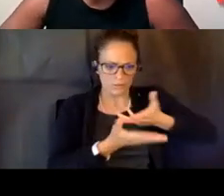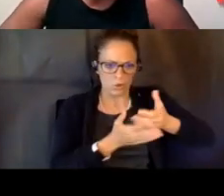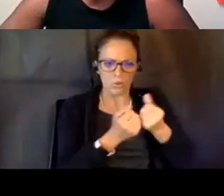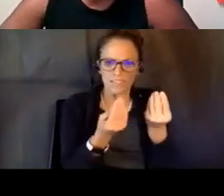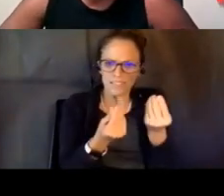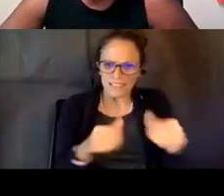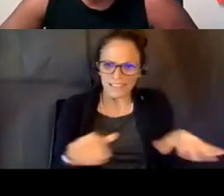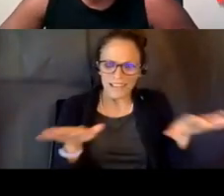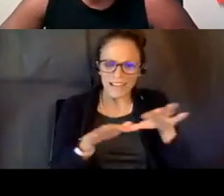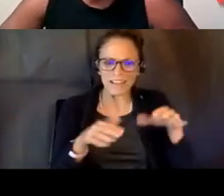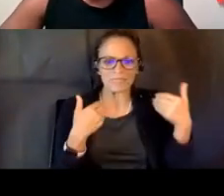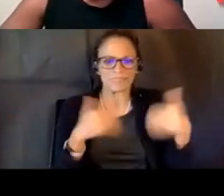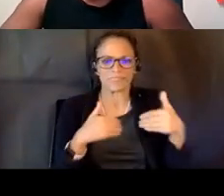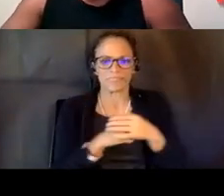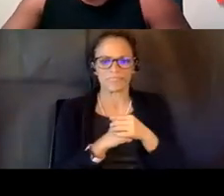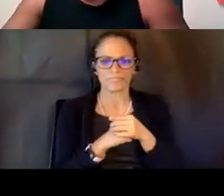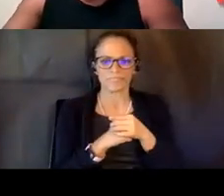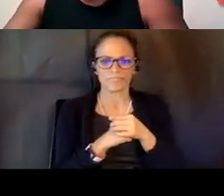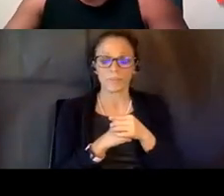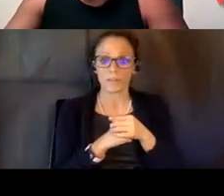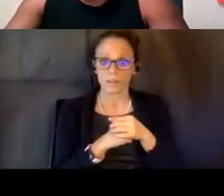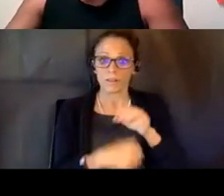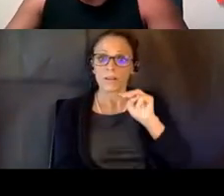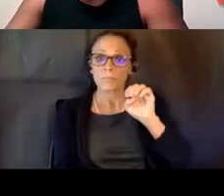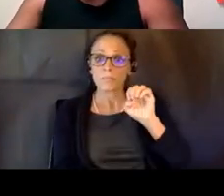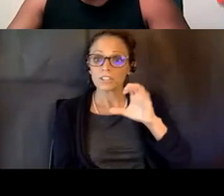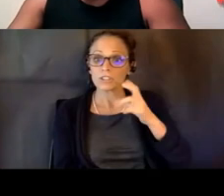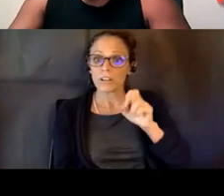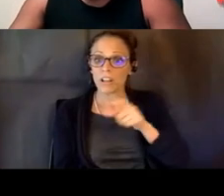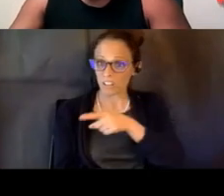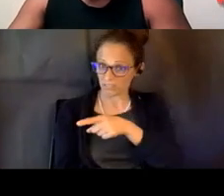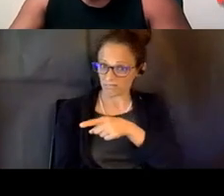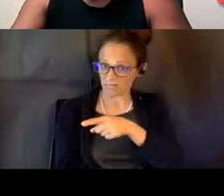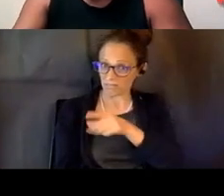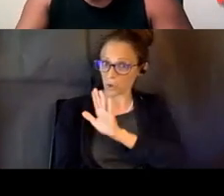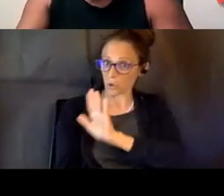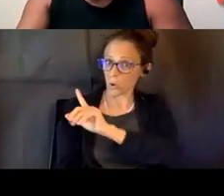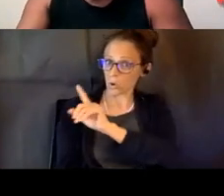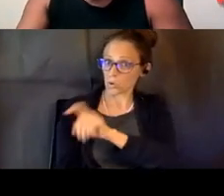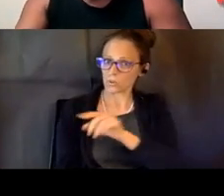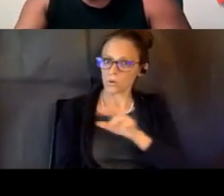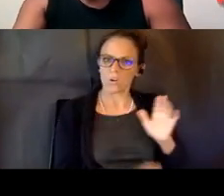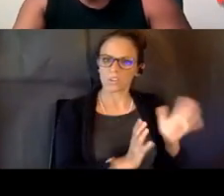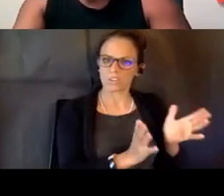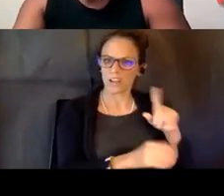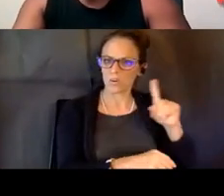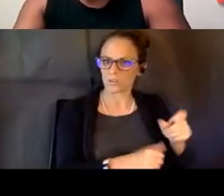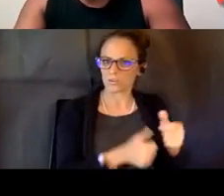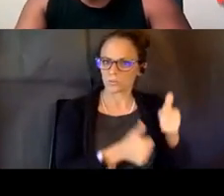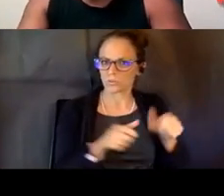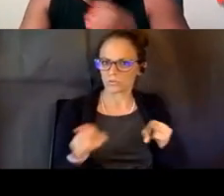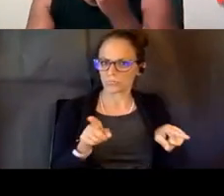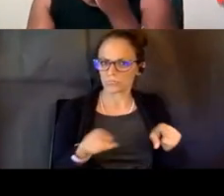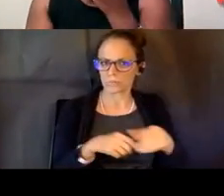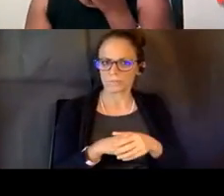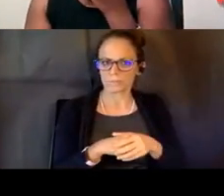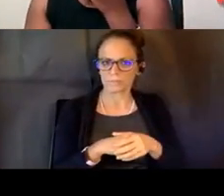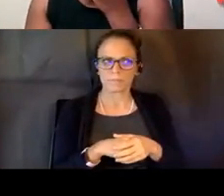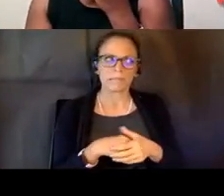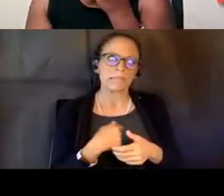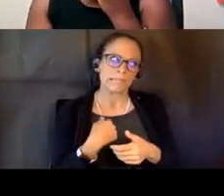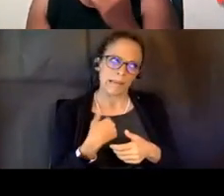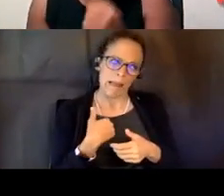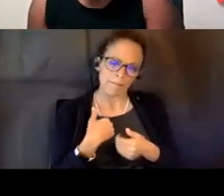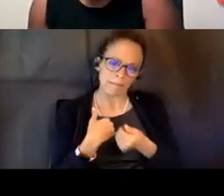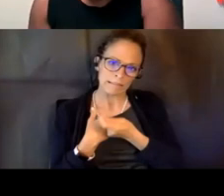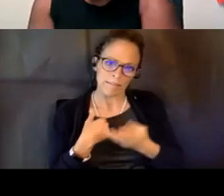Mechelle, would you like to start with a question of your own, or should we dive into the chat first? Well, I certainly do have several questions